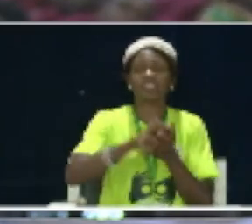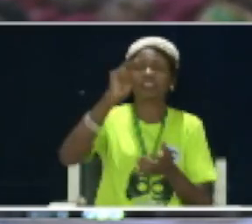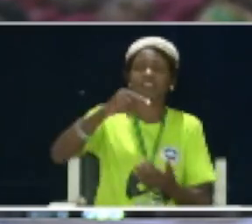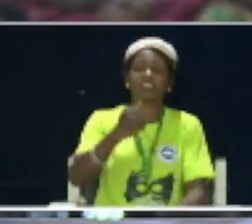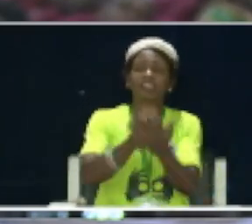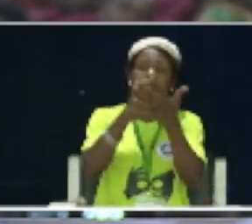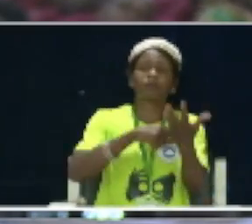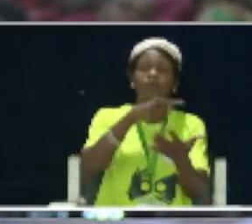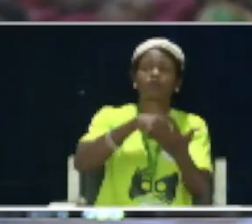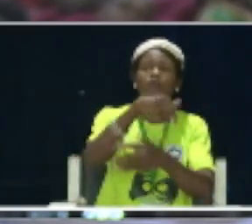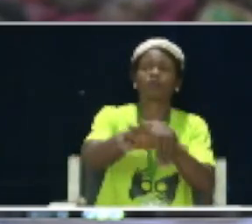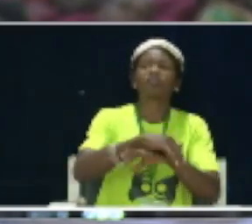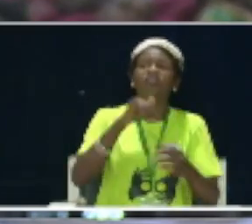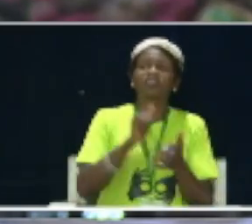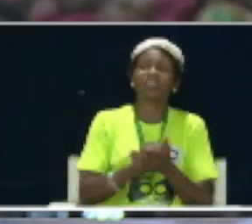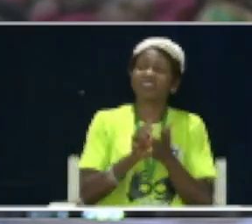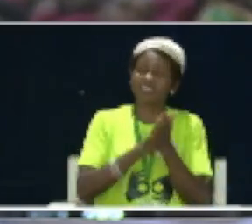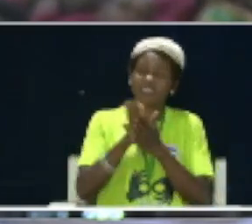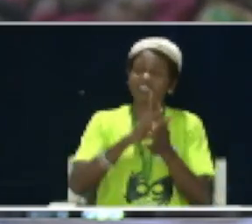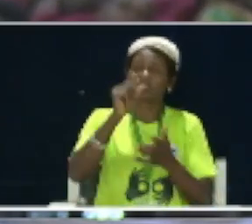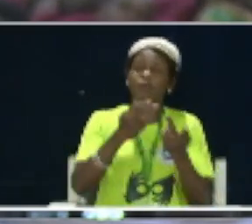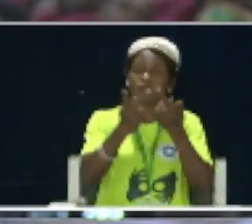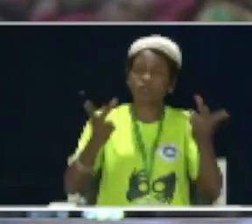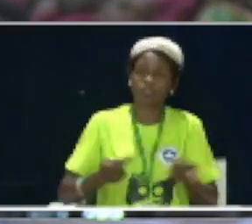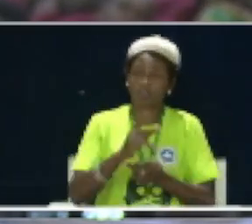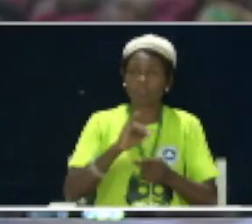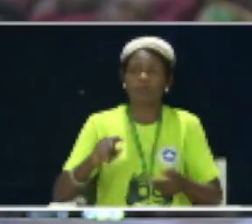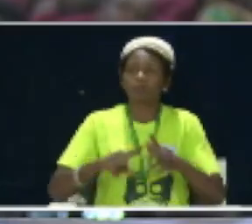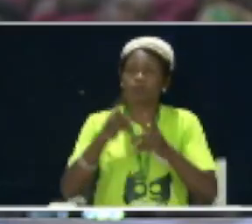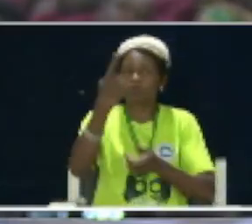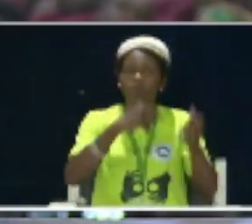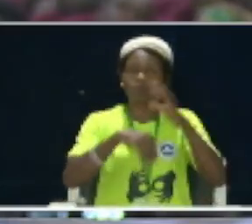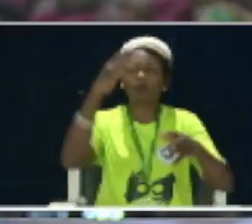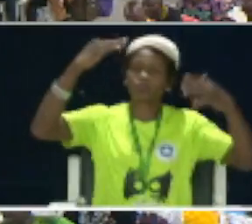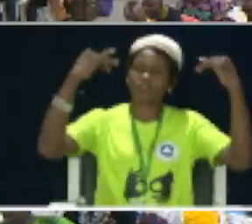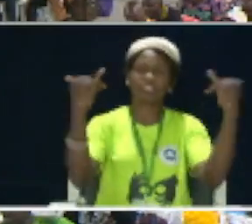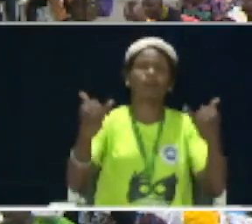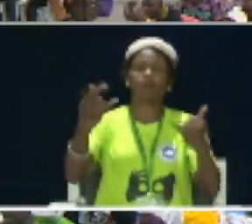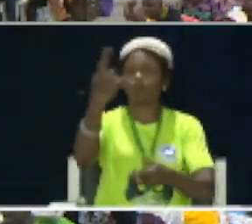tonight, that desire repositioning, begin to come out now.